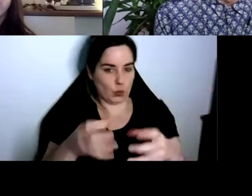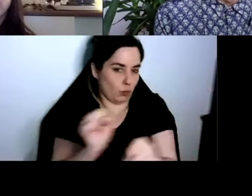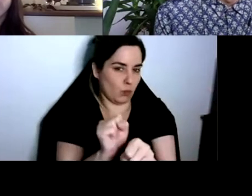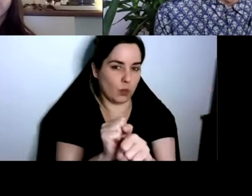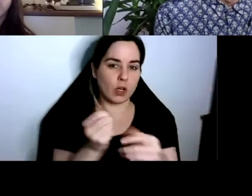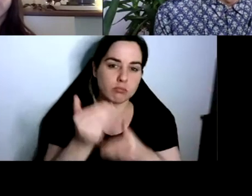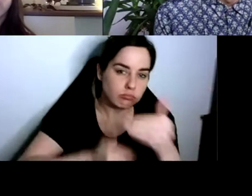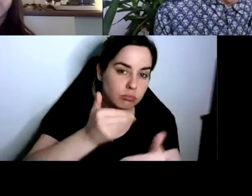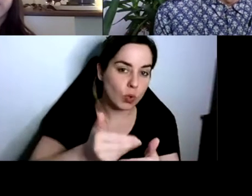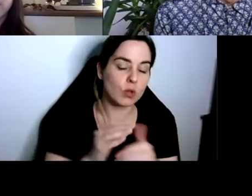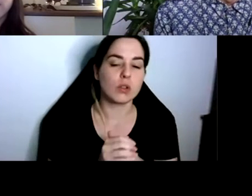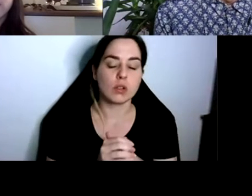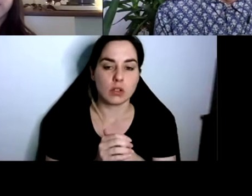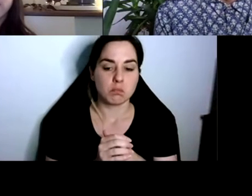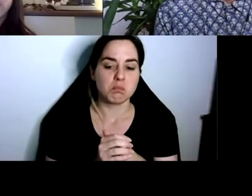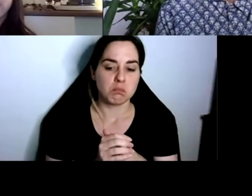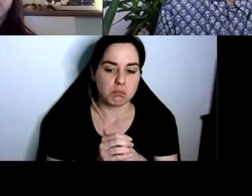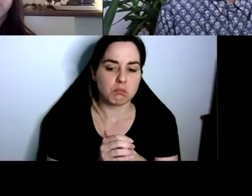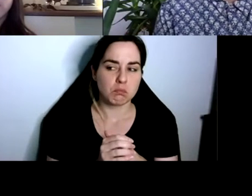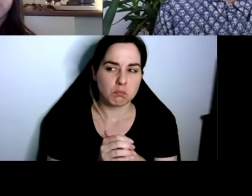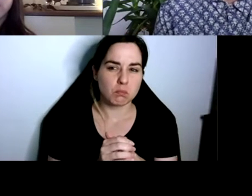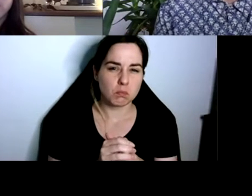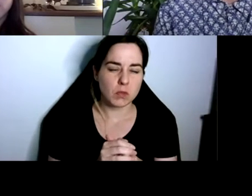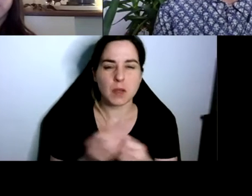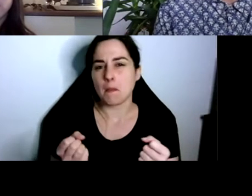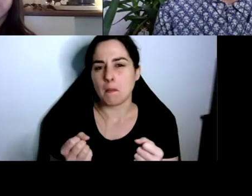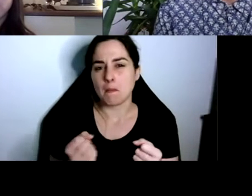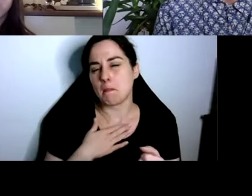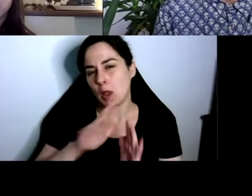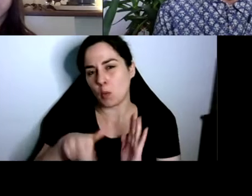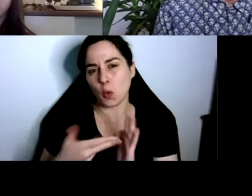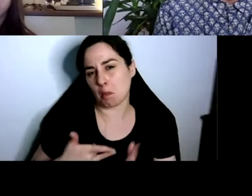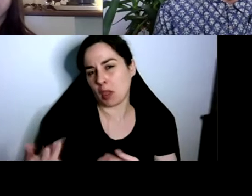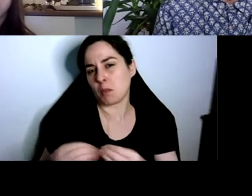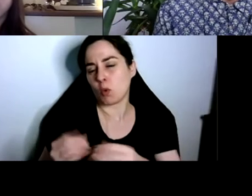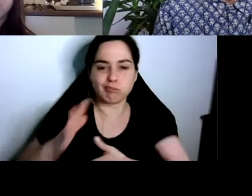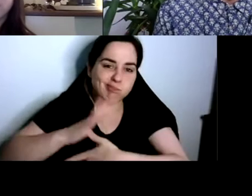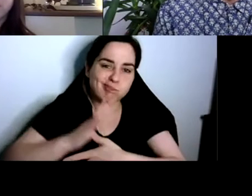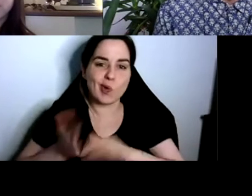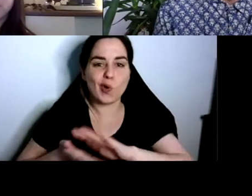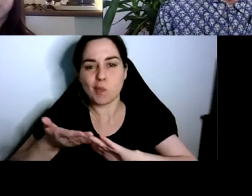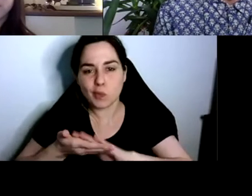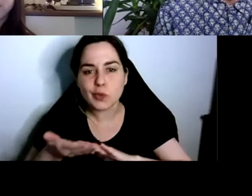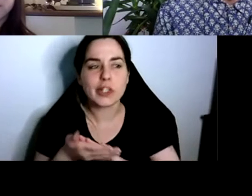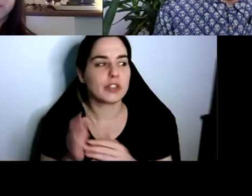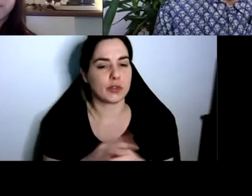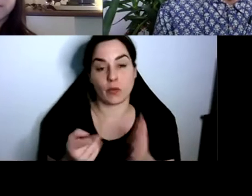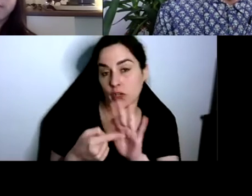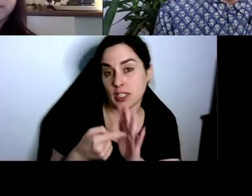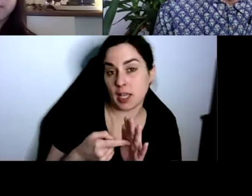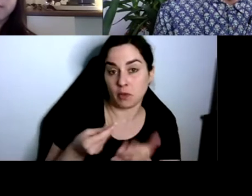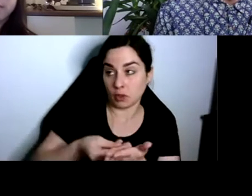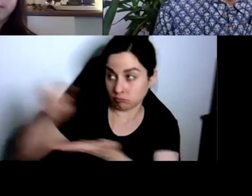And yeah, a lot of my work with Bricks and Glitter is more operational. So I've been doing a lot of the grant writing for Bricks and Glitter over the